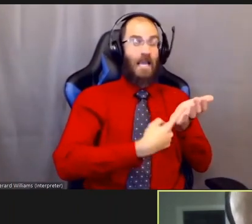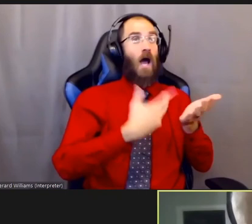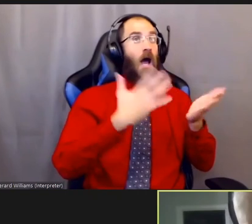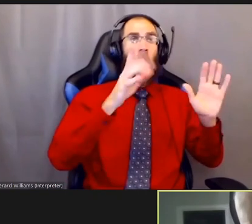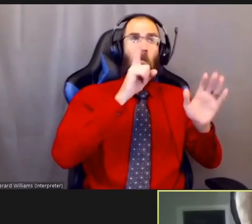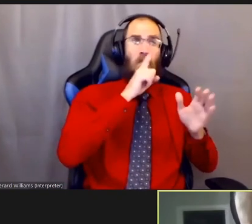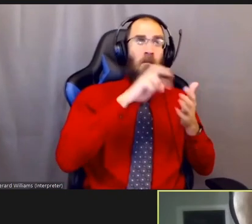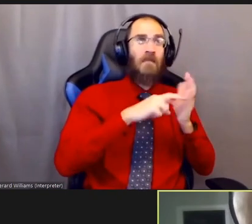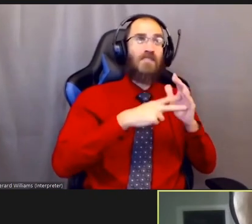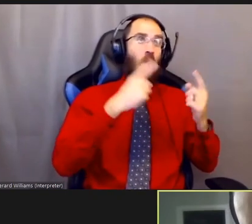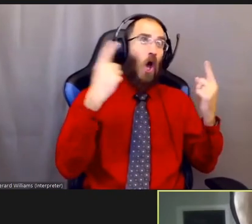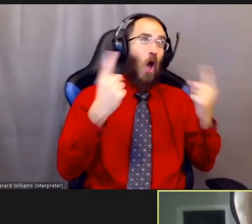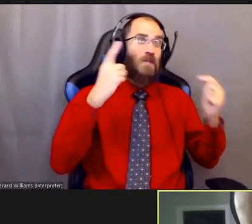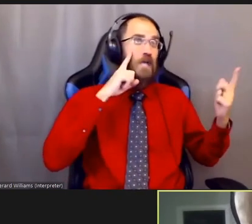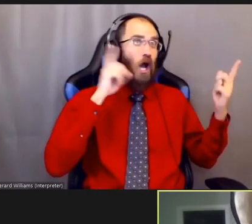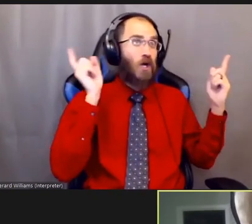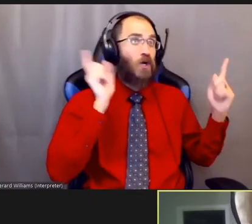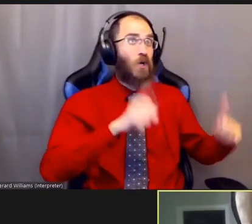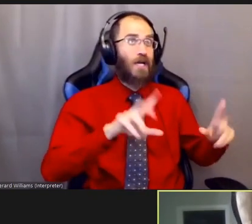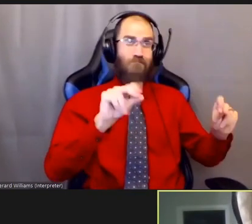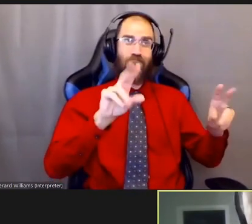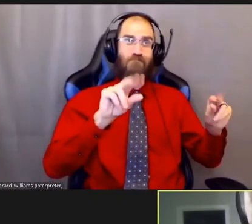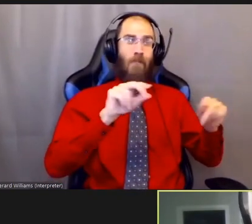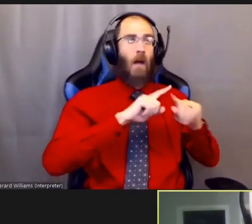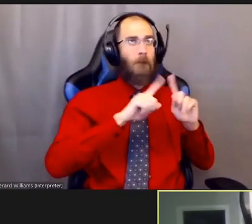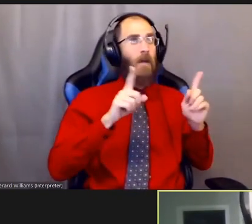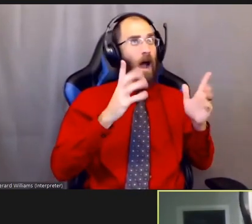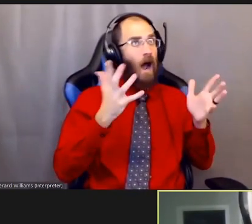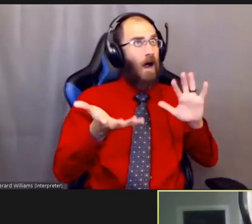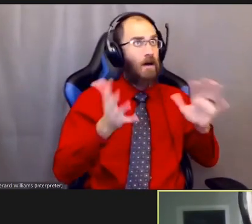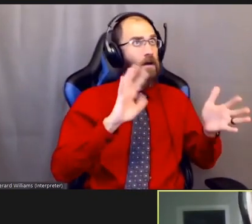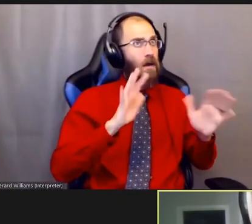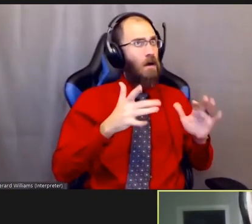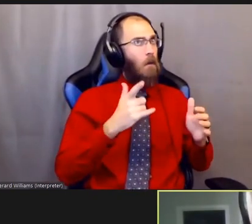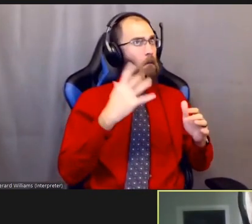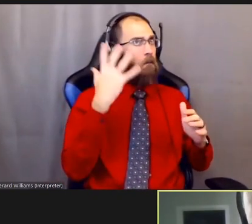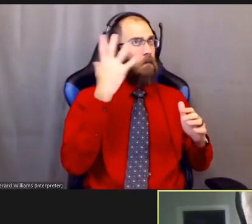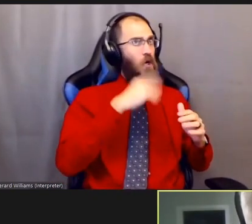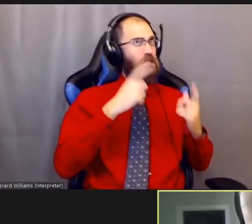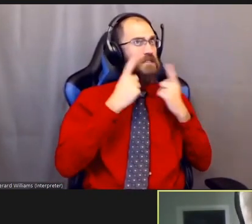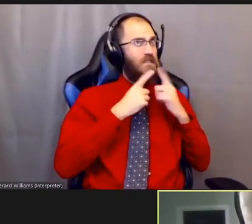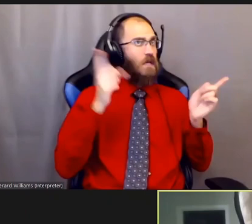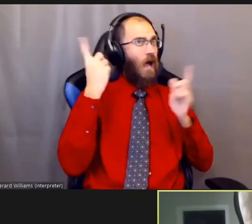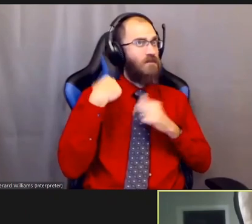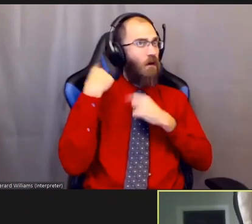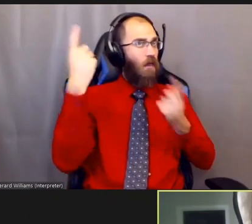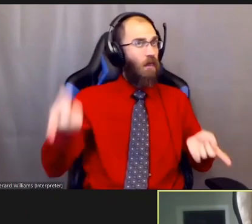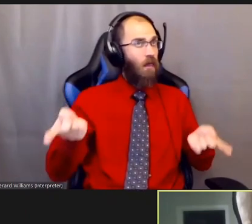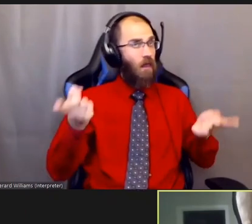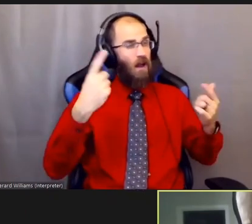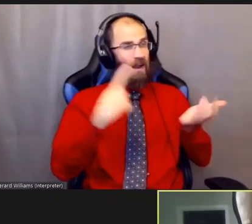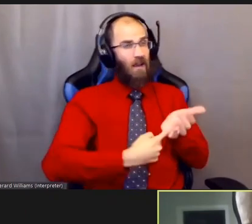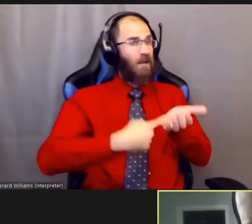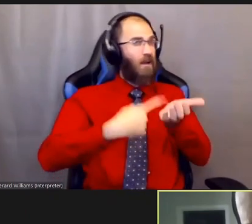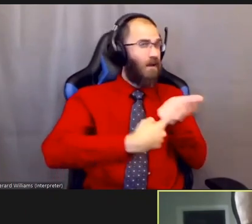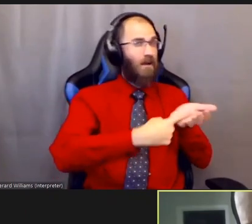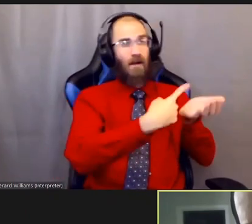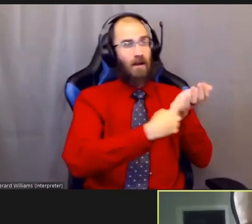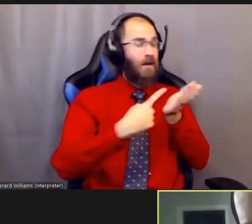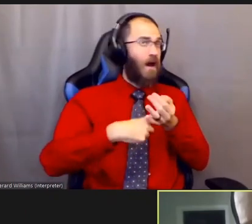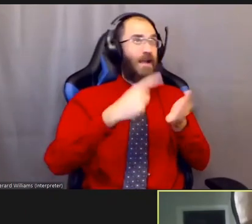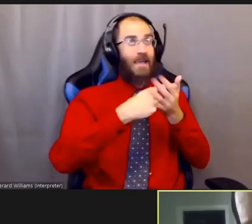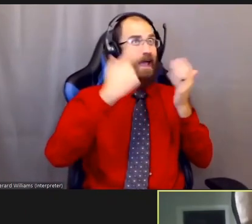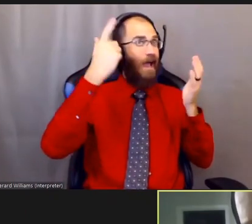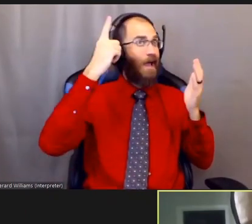but I think we've been pretty successful at coming up with some recommendations